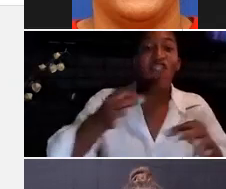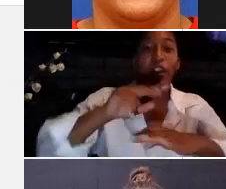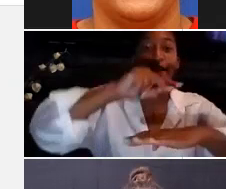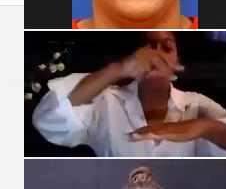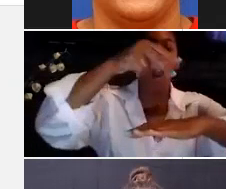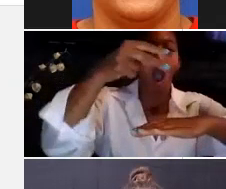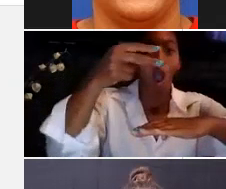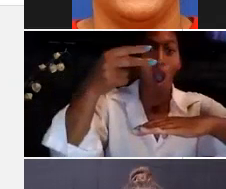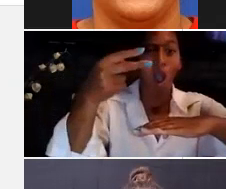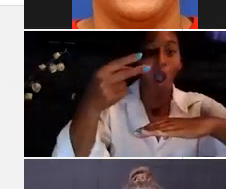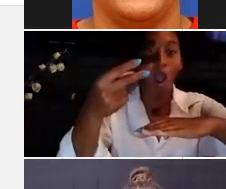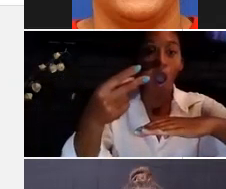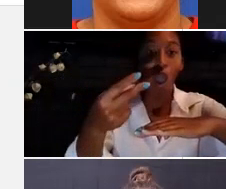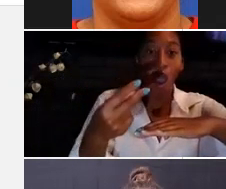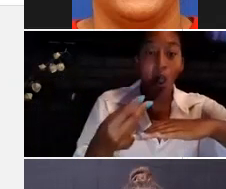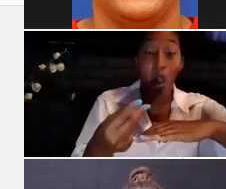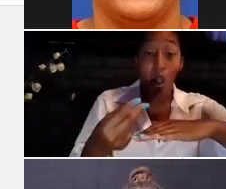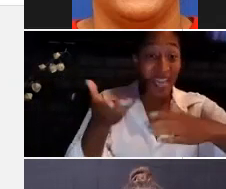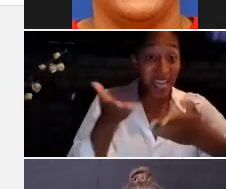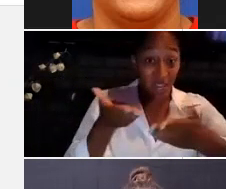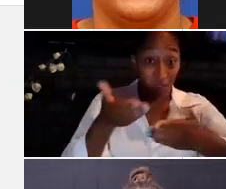about anywhere else, on planet Earth,